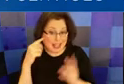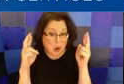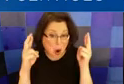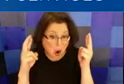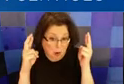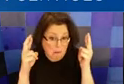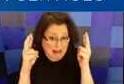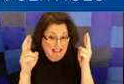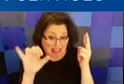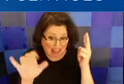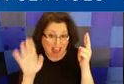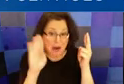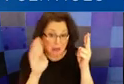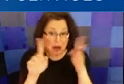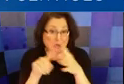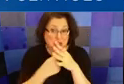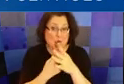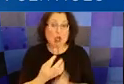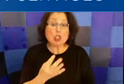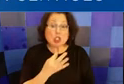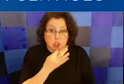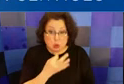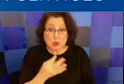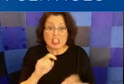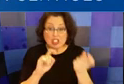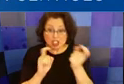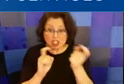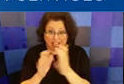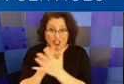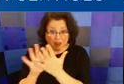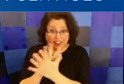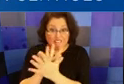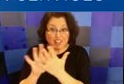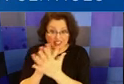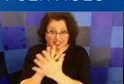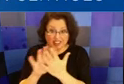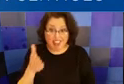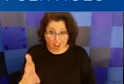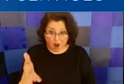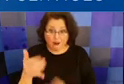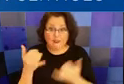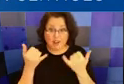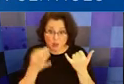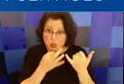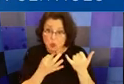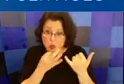implemented pretty soon here. But one of the kind of proposals there is to